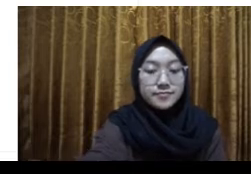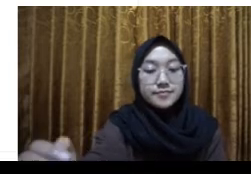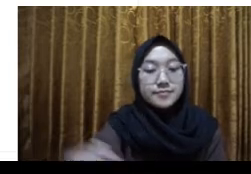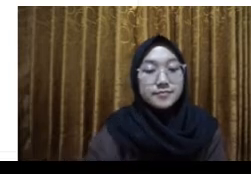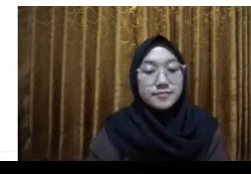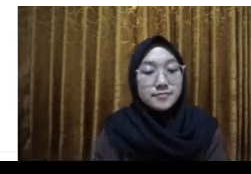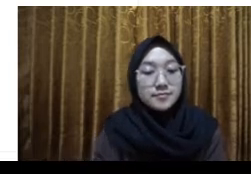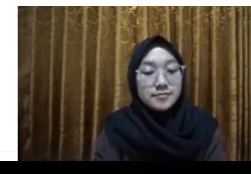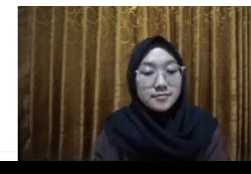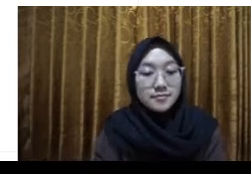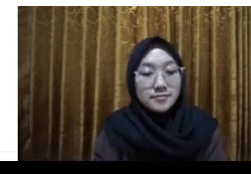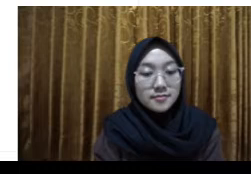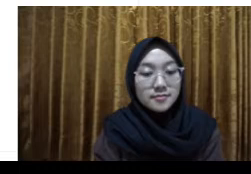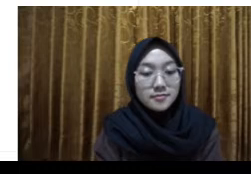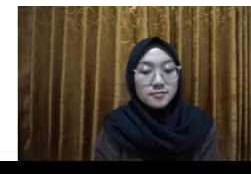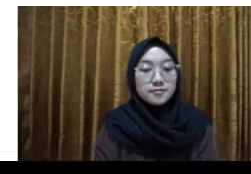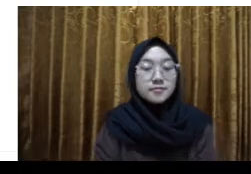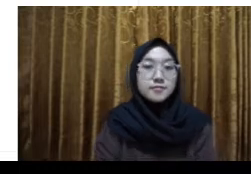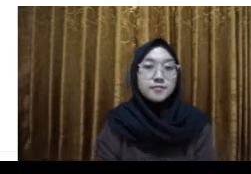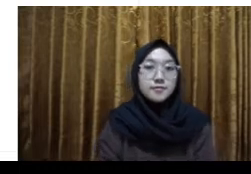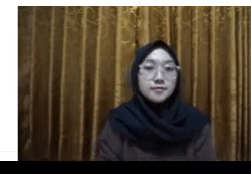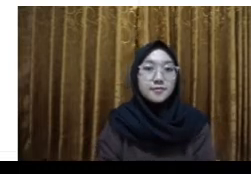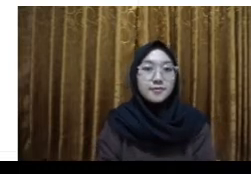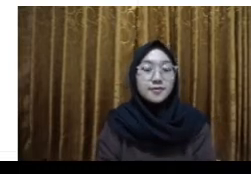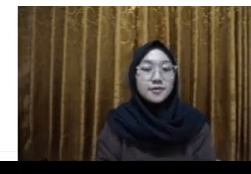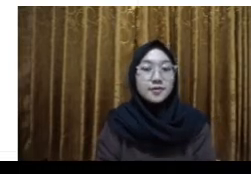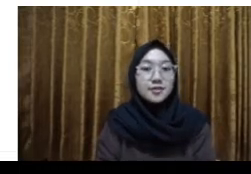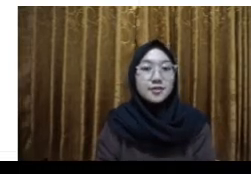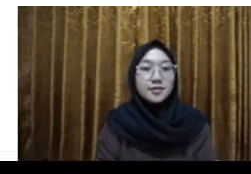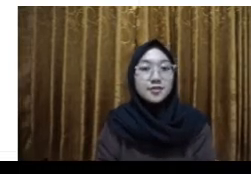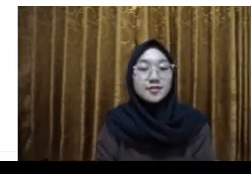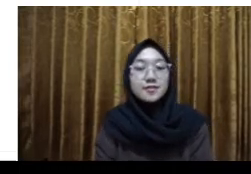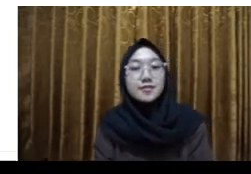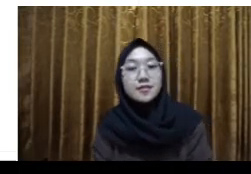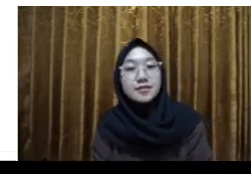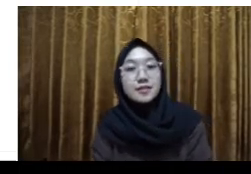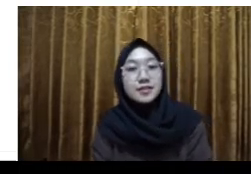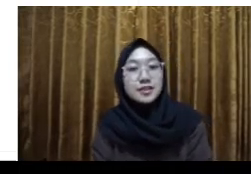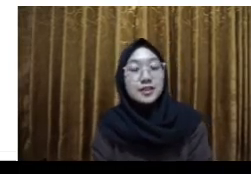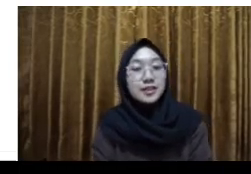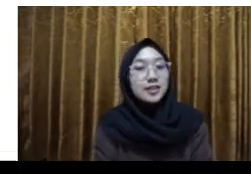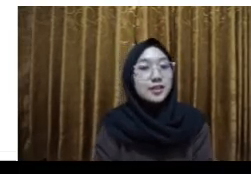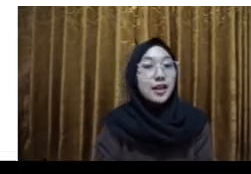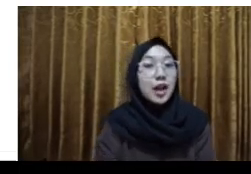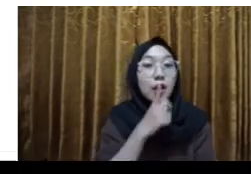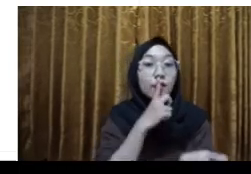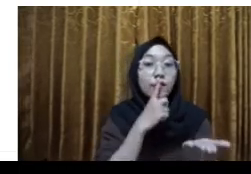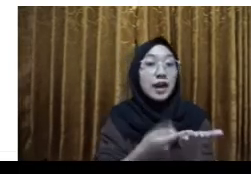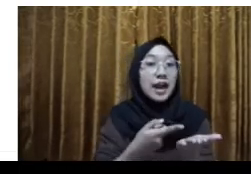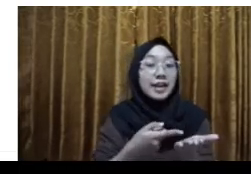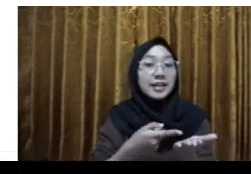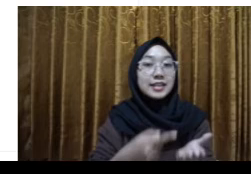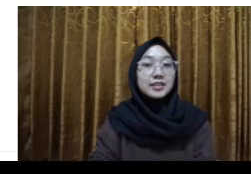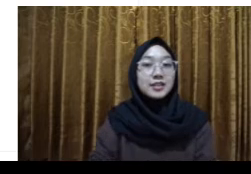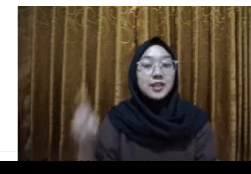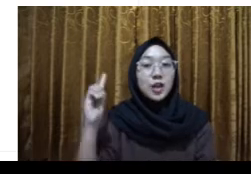Palatihan items 6 daily routine worksheet copy docs 2 of 18. Nah, ini file docs